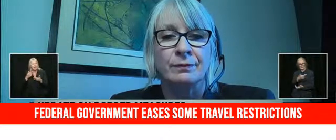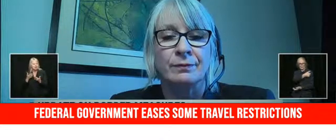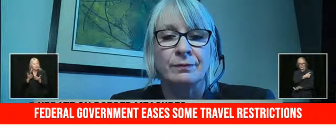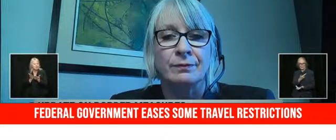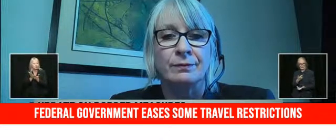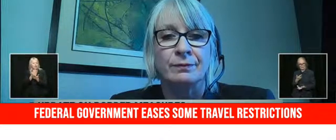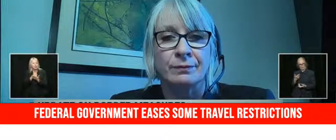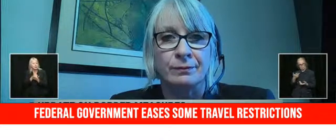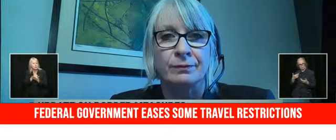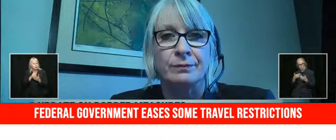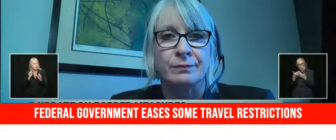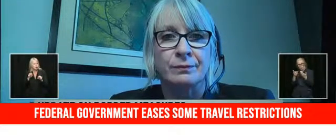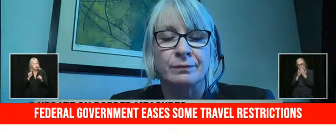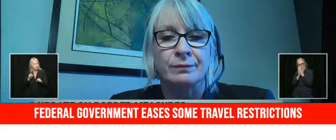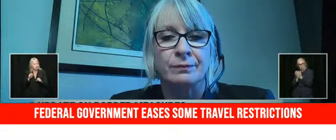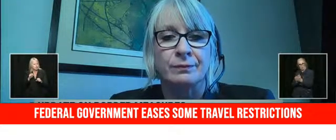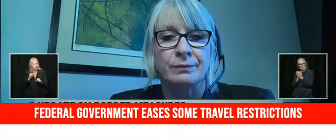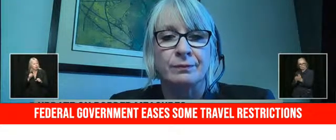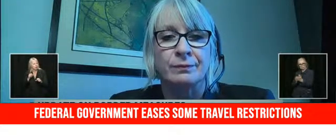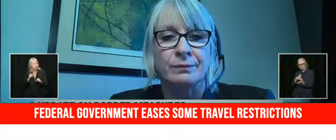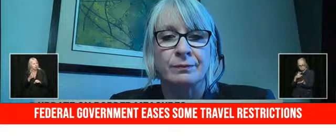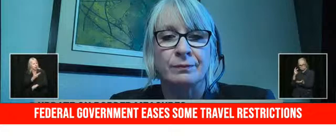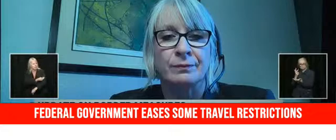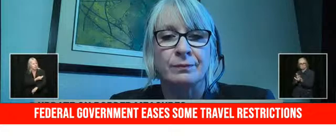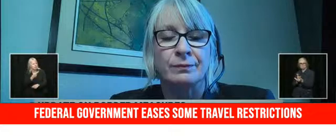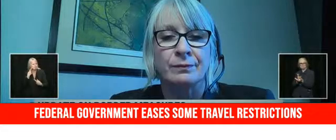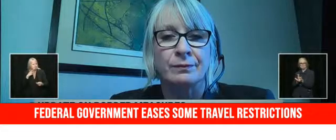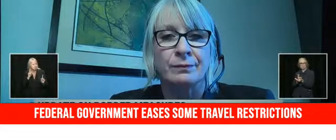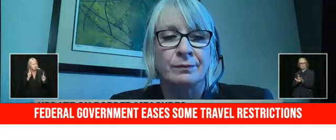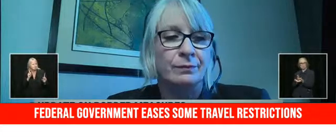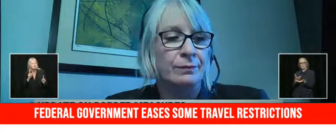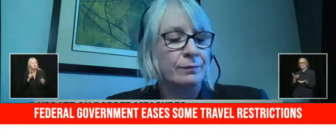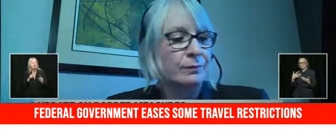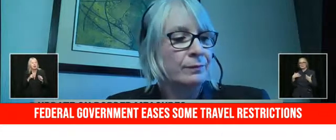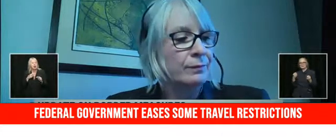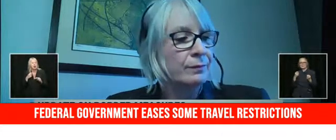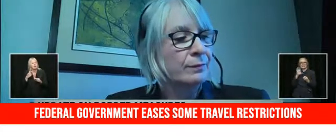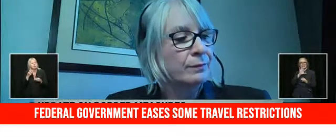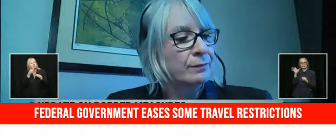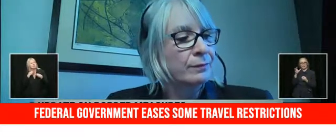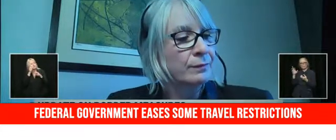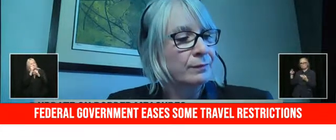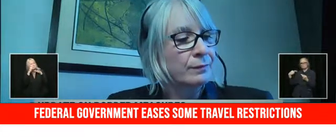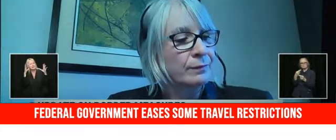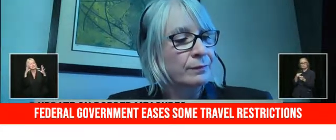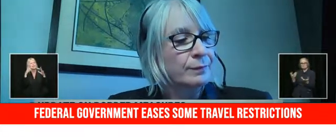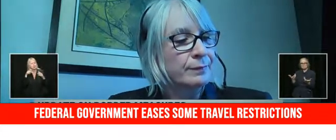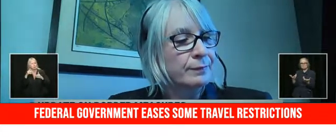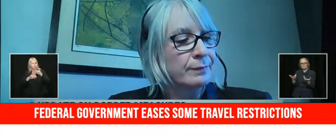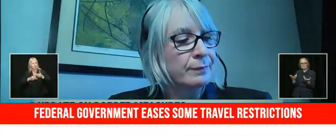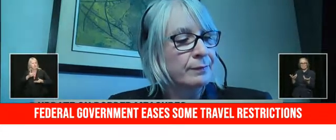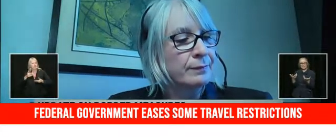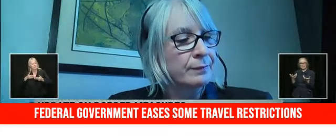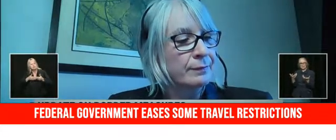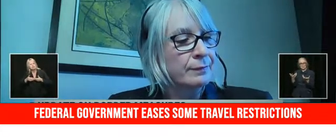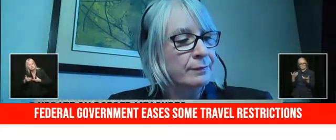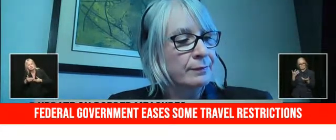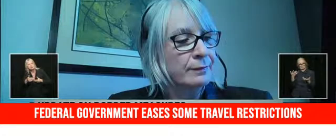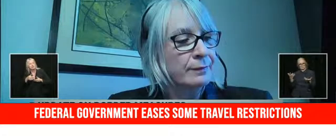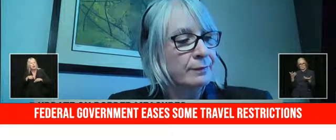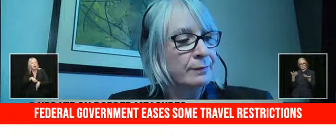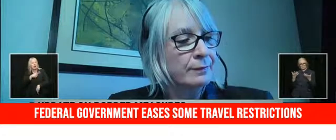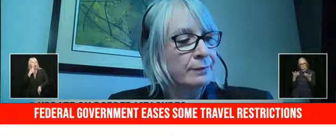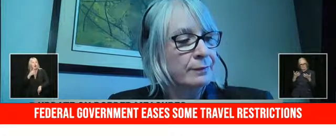review of a vaccine candidate? And can you give us an idea of how long the process from this point on will